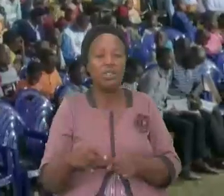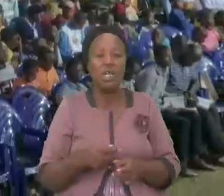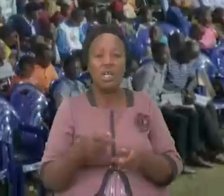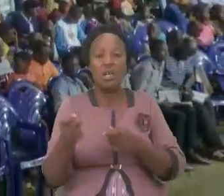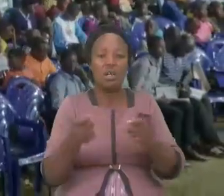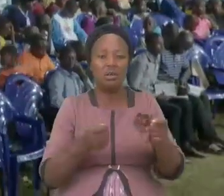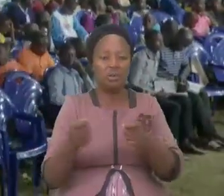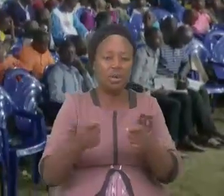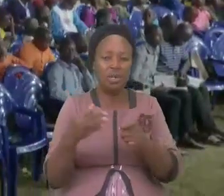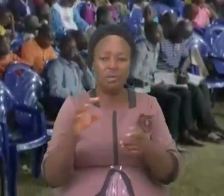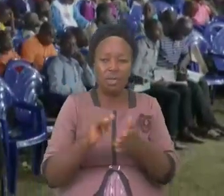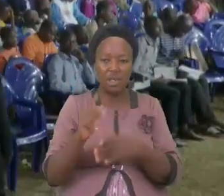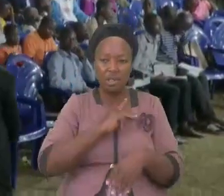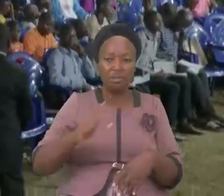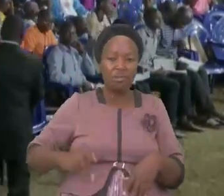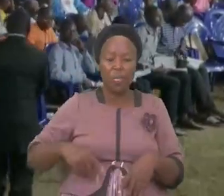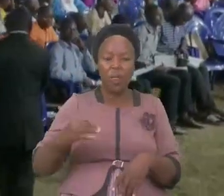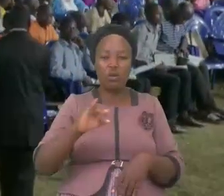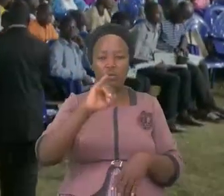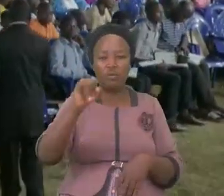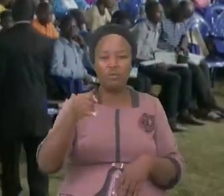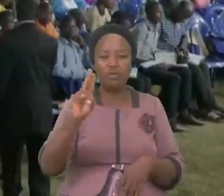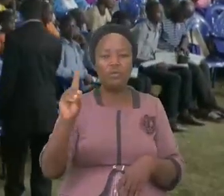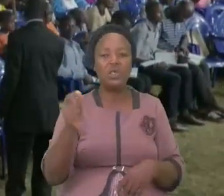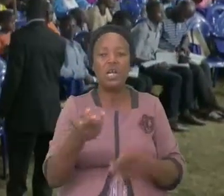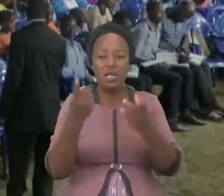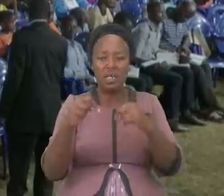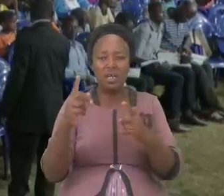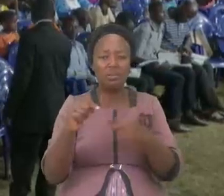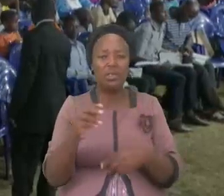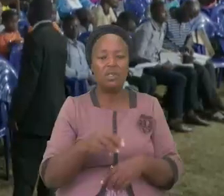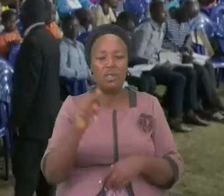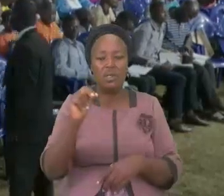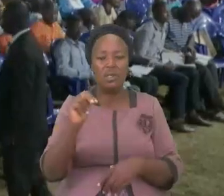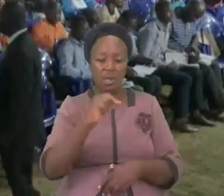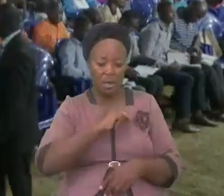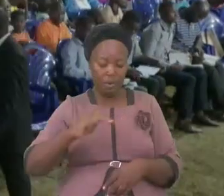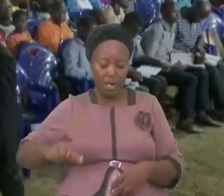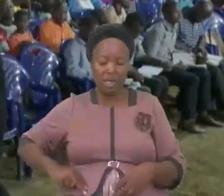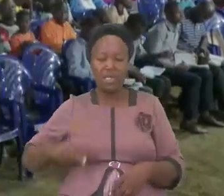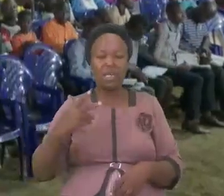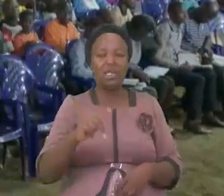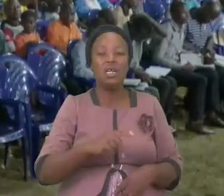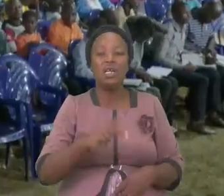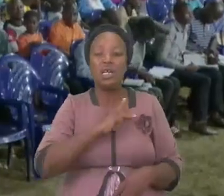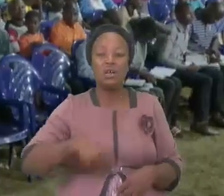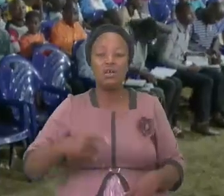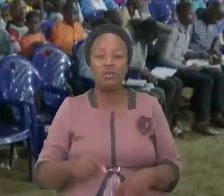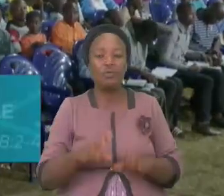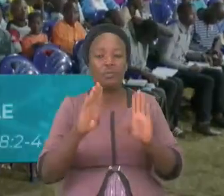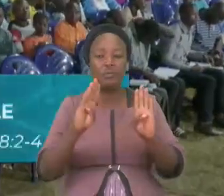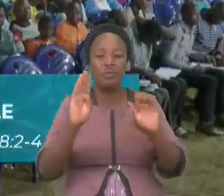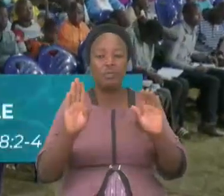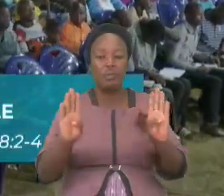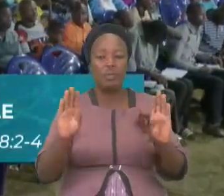Babylon, unto Jerusalem and besieged it. Look at verse 2 there. It says in verse 2, and the Lord